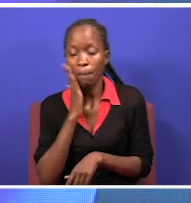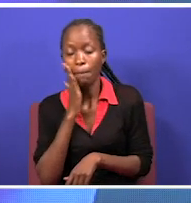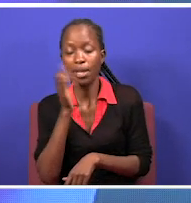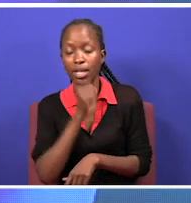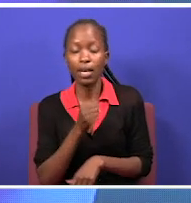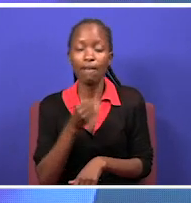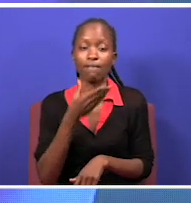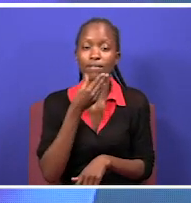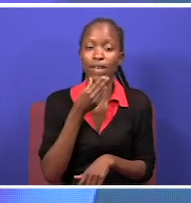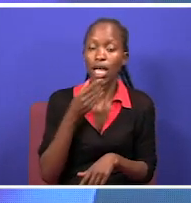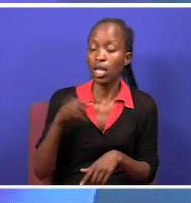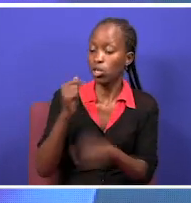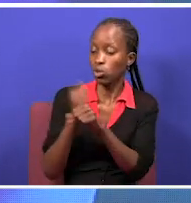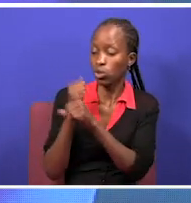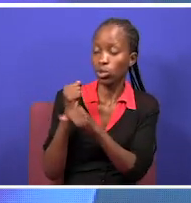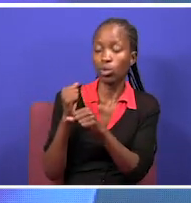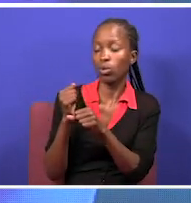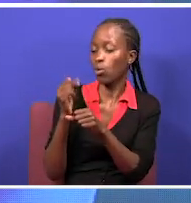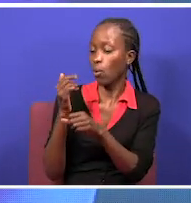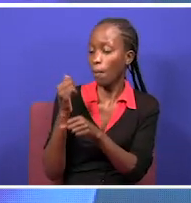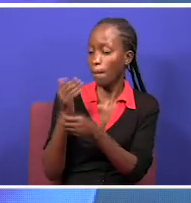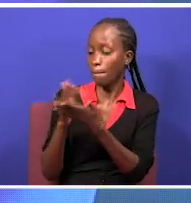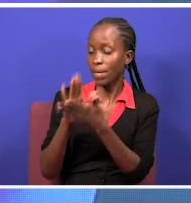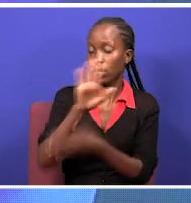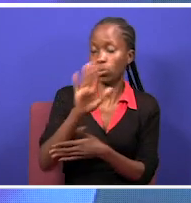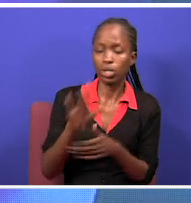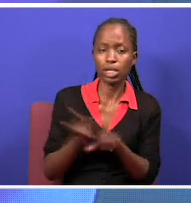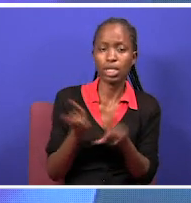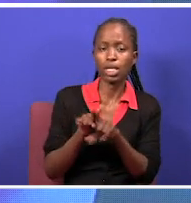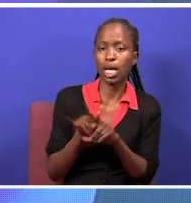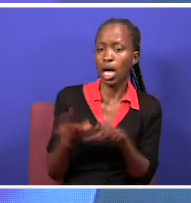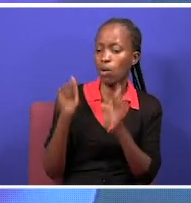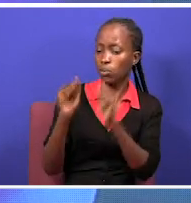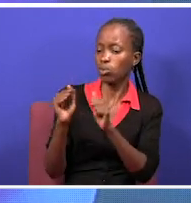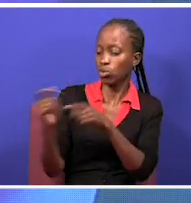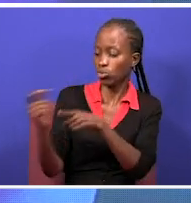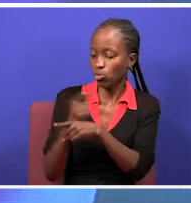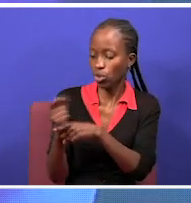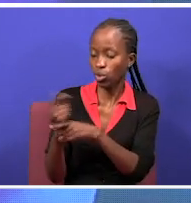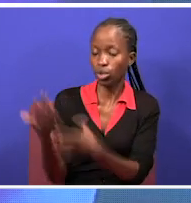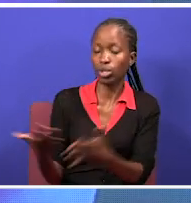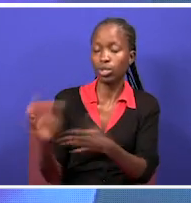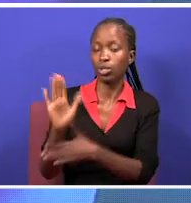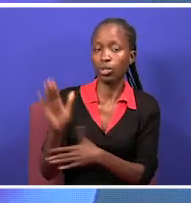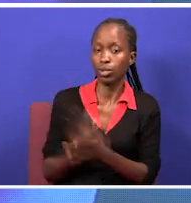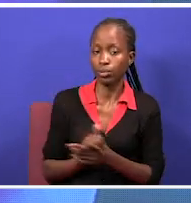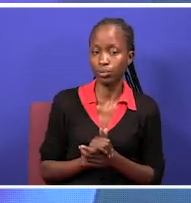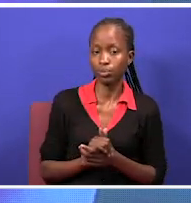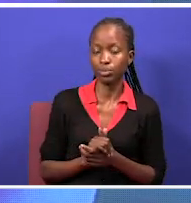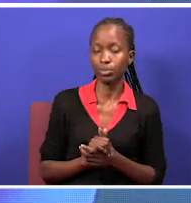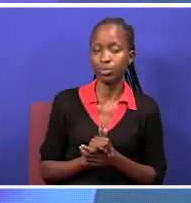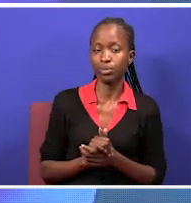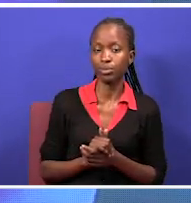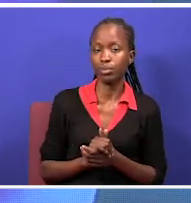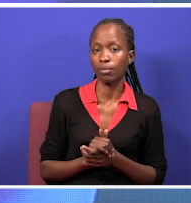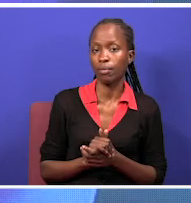I did my part. How do we do it? What methods then do we employ? Now, this